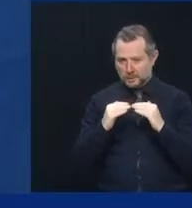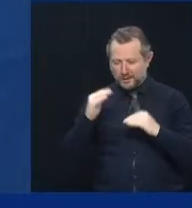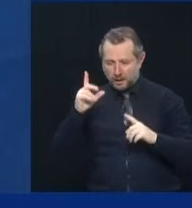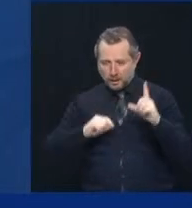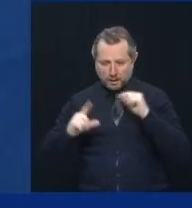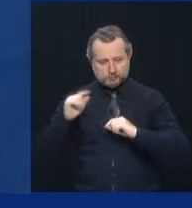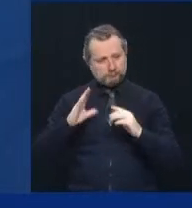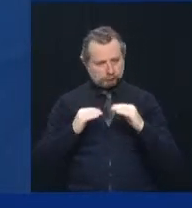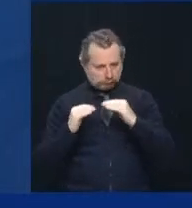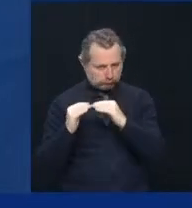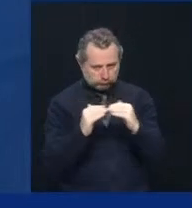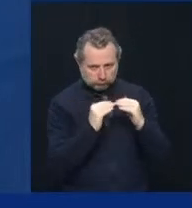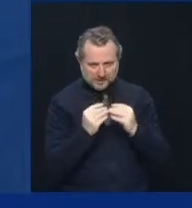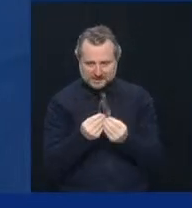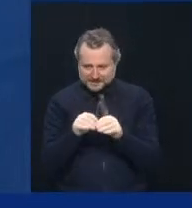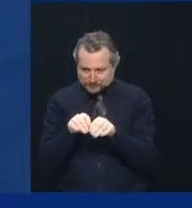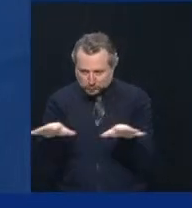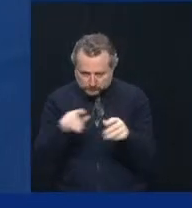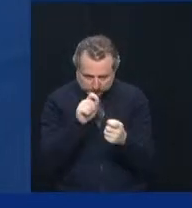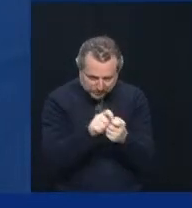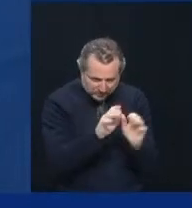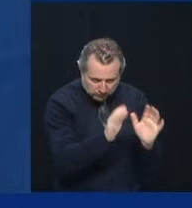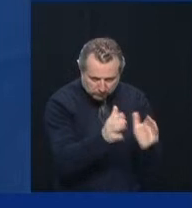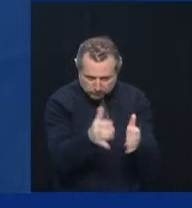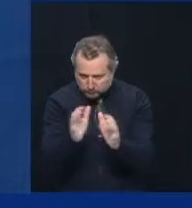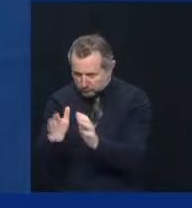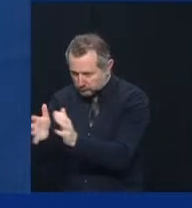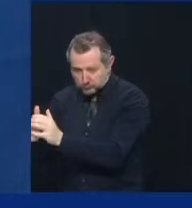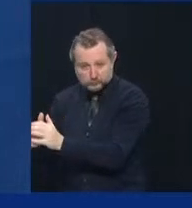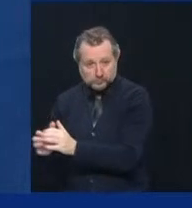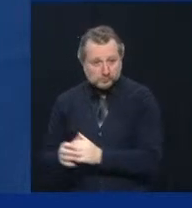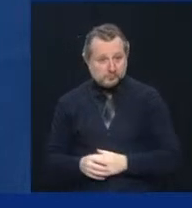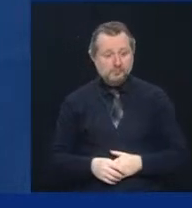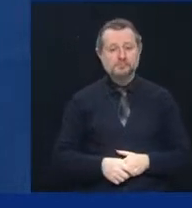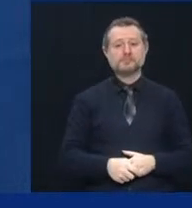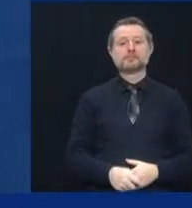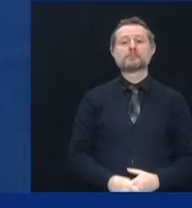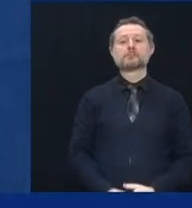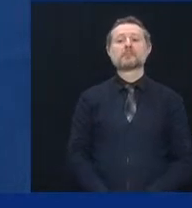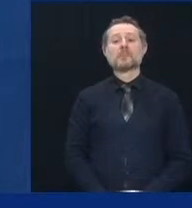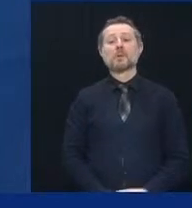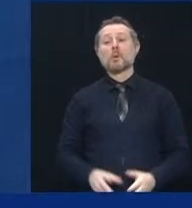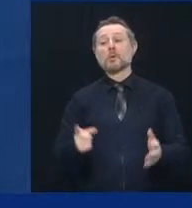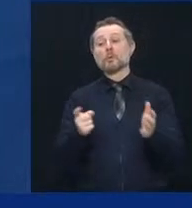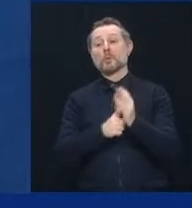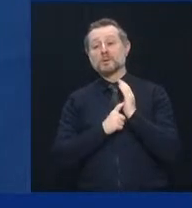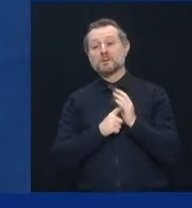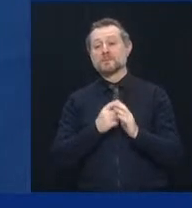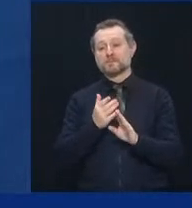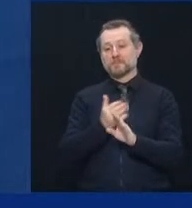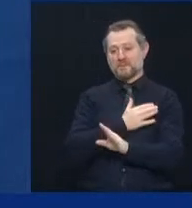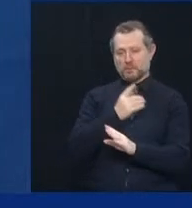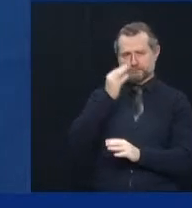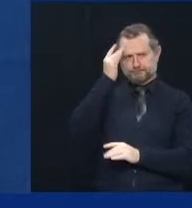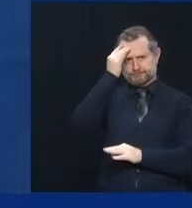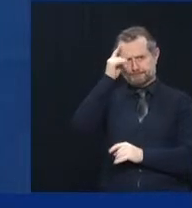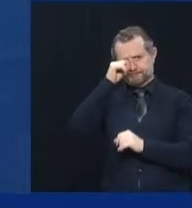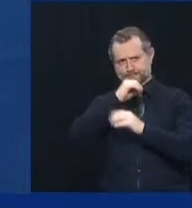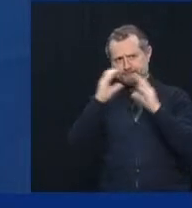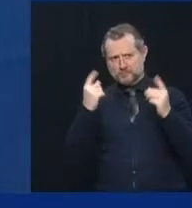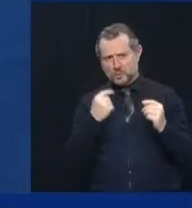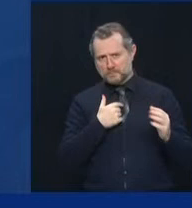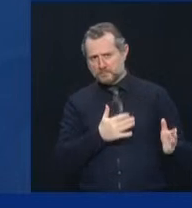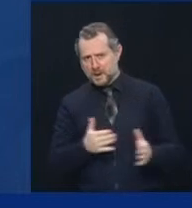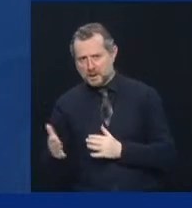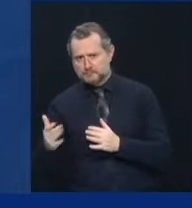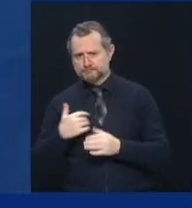exists in your distribution. This requires forethought and additional planning, but